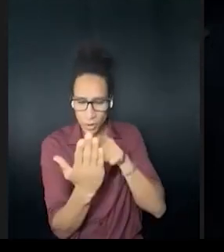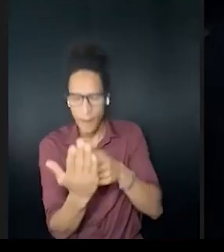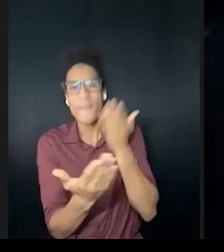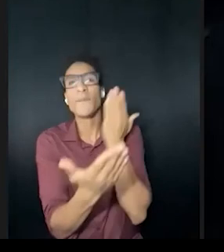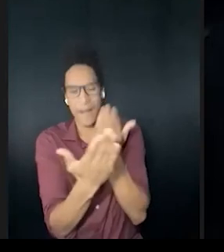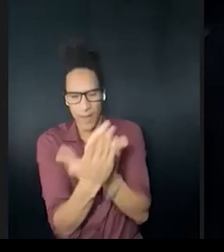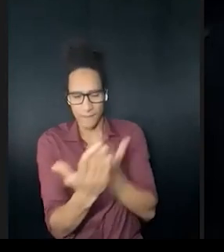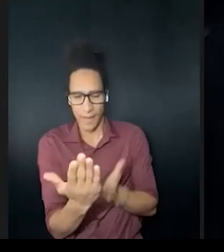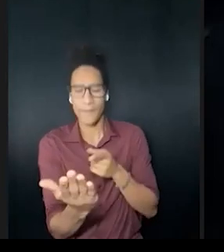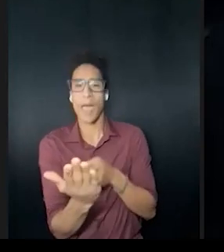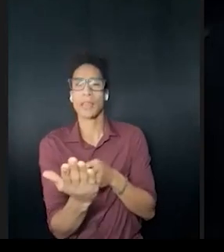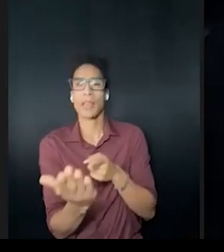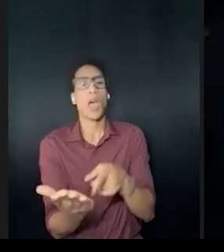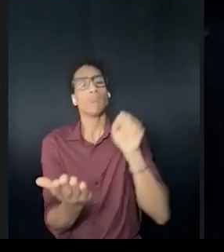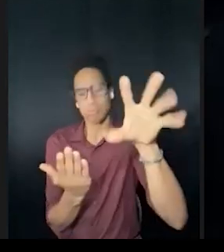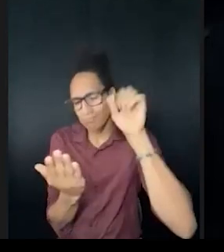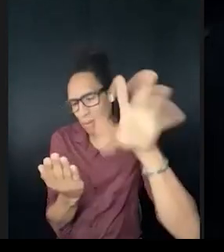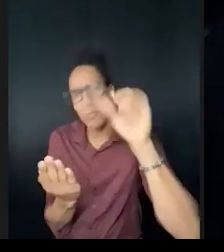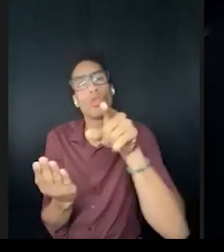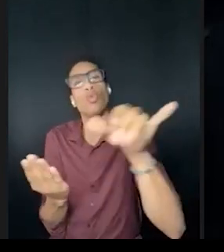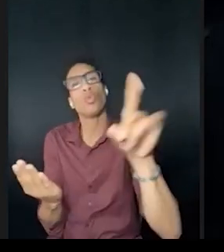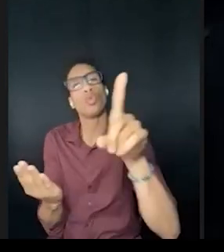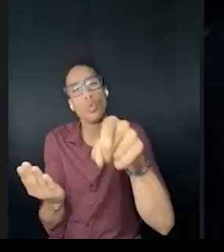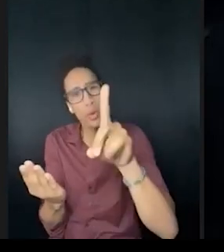embarrassed and a bit angered that, you know,